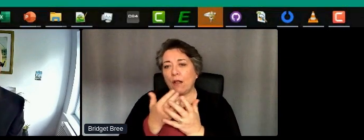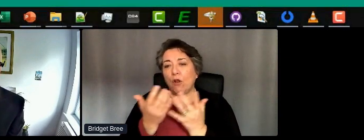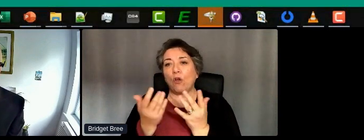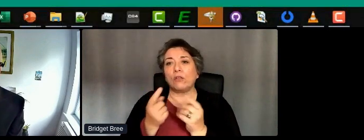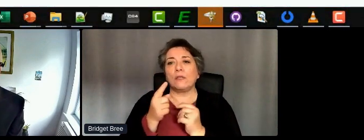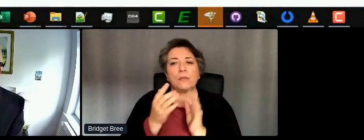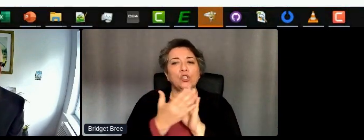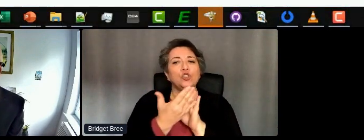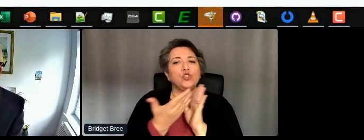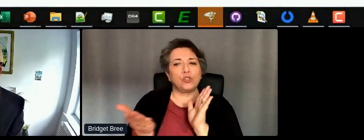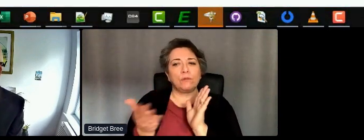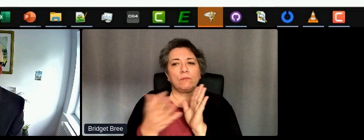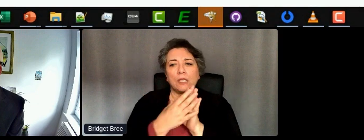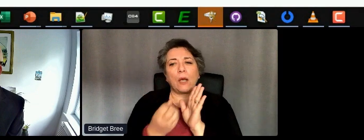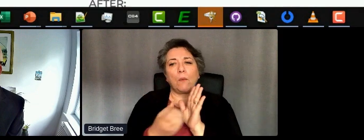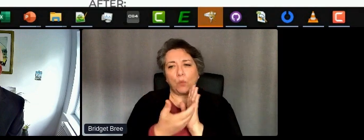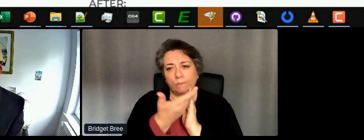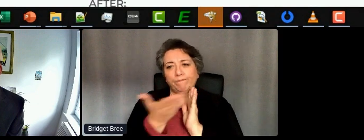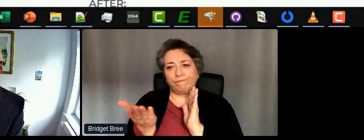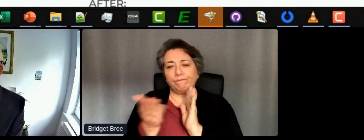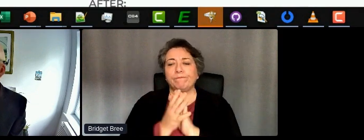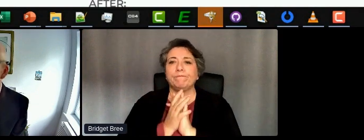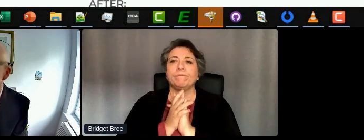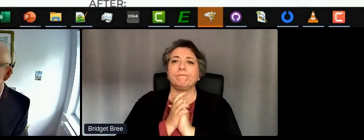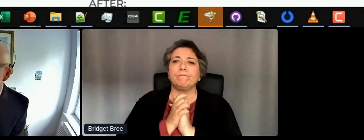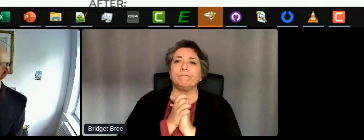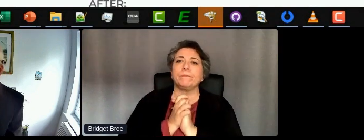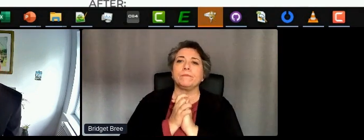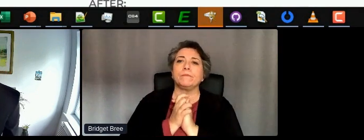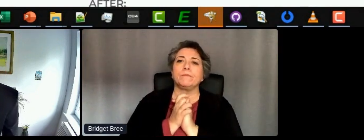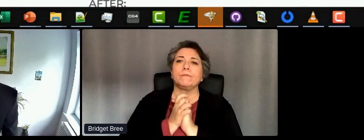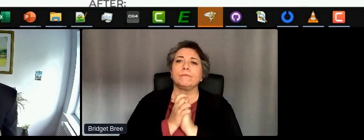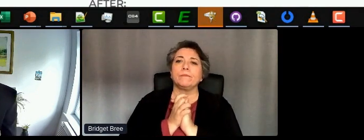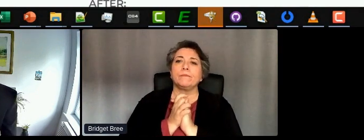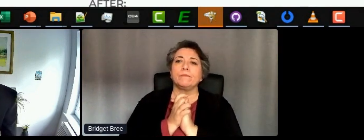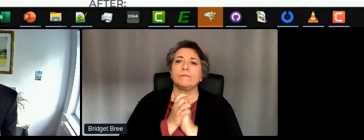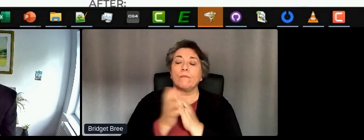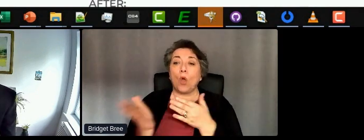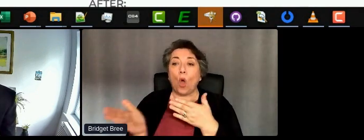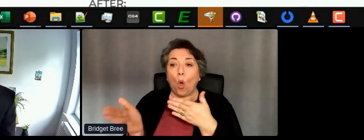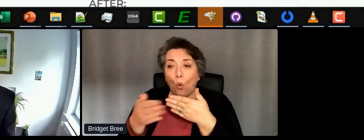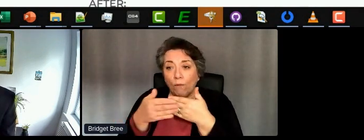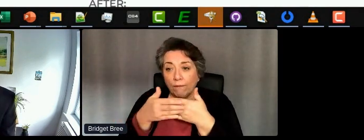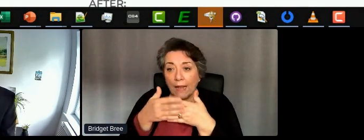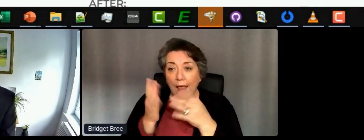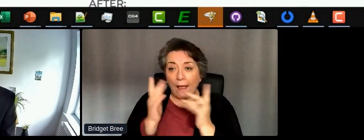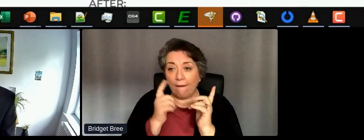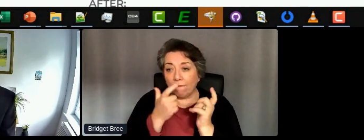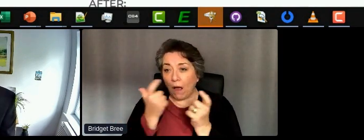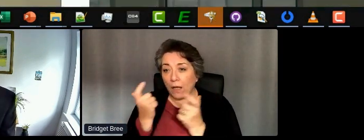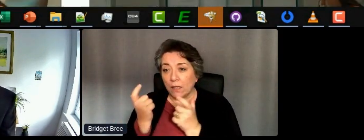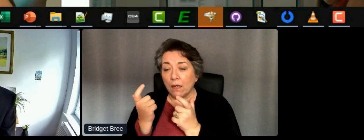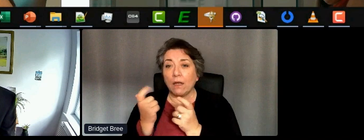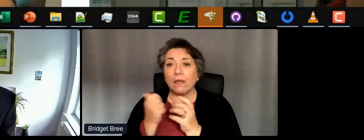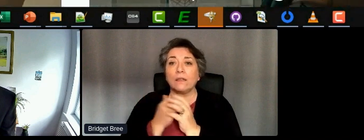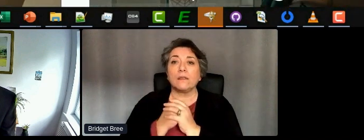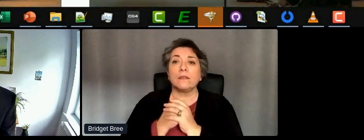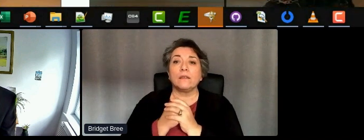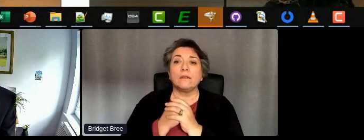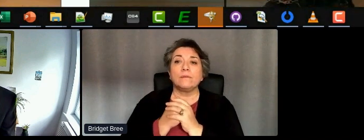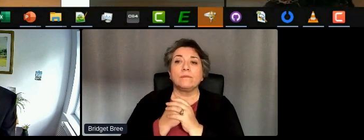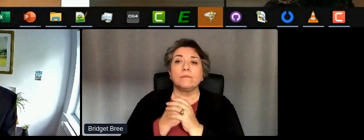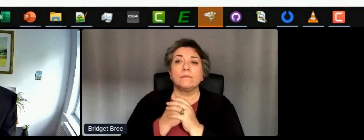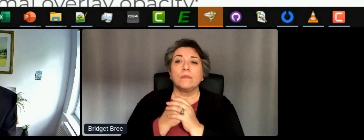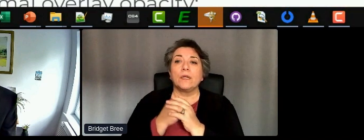So if I find here, I have the overlay finder, and I could upload a custom image, which